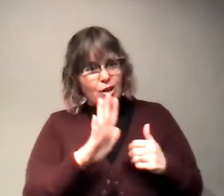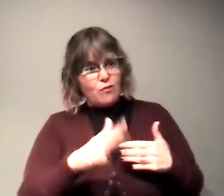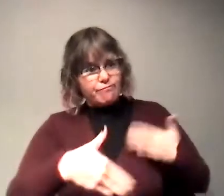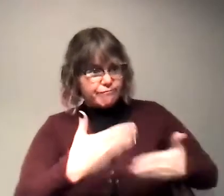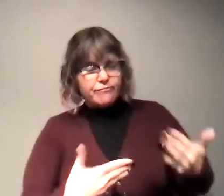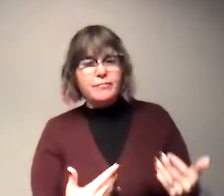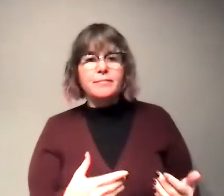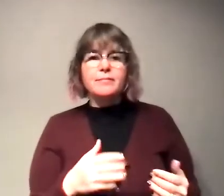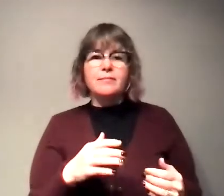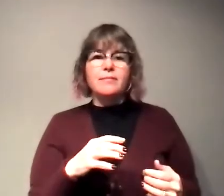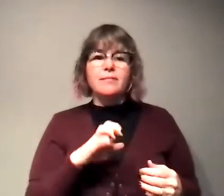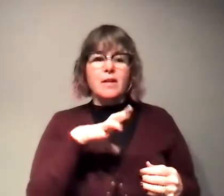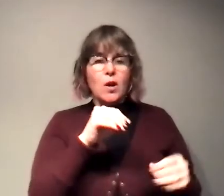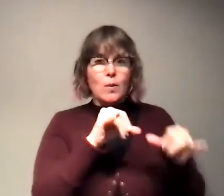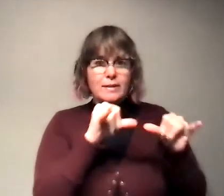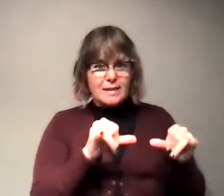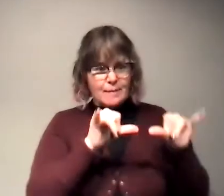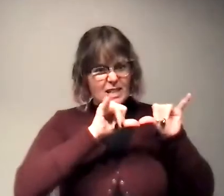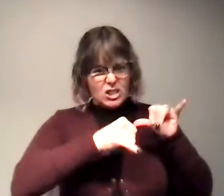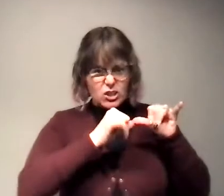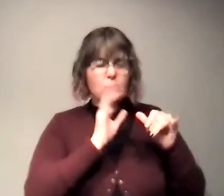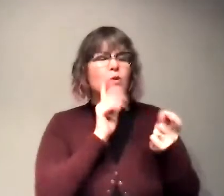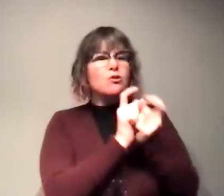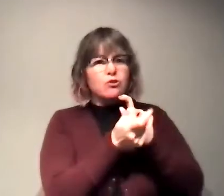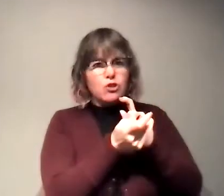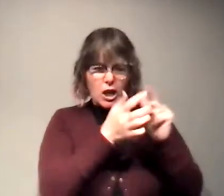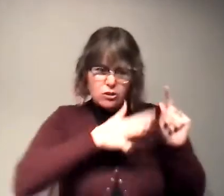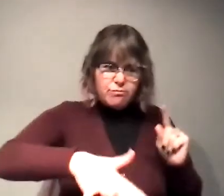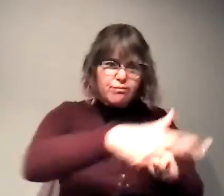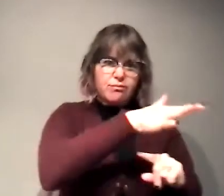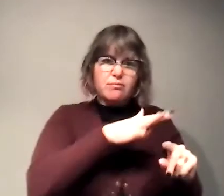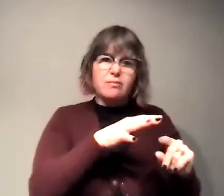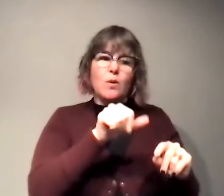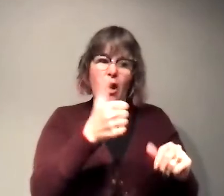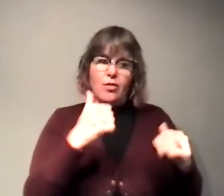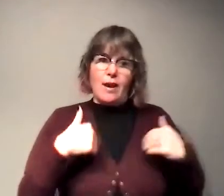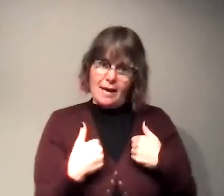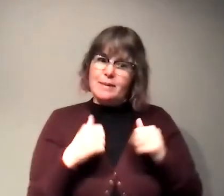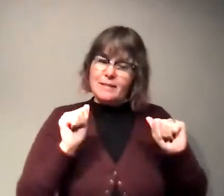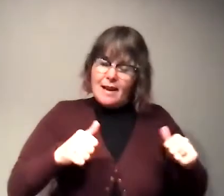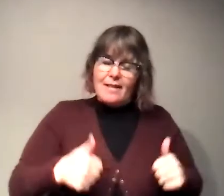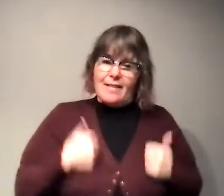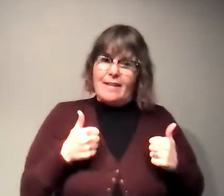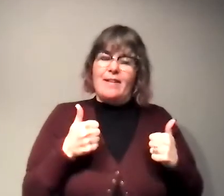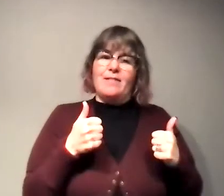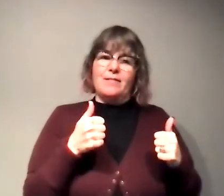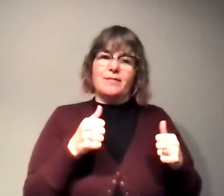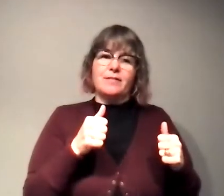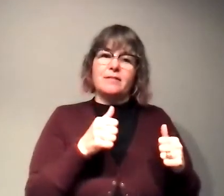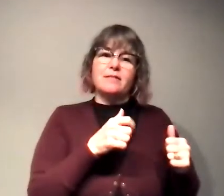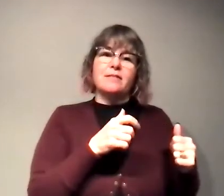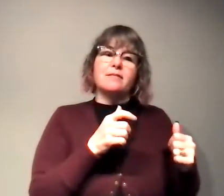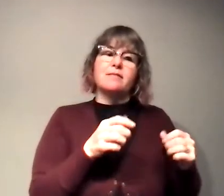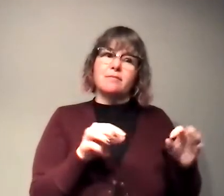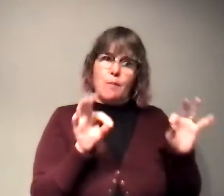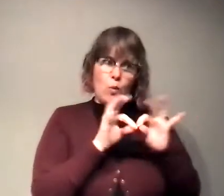And they're ecosystem engineers. They change the whole landscape. So lots of other creatures can live there in addition to returning water to the